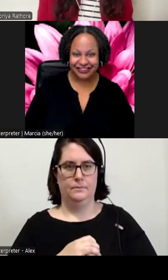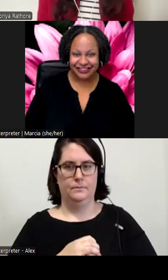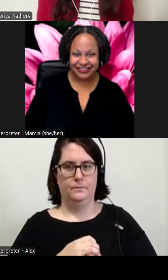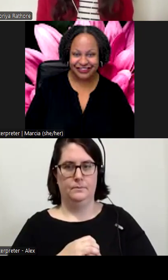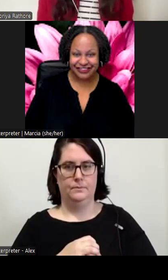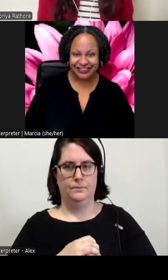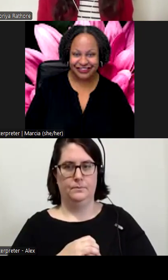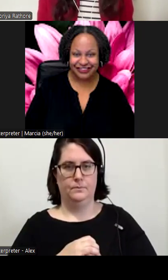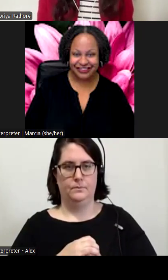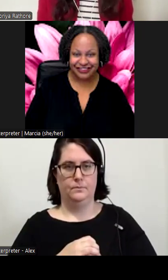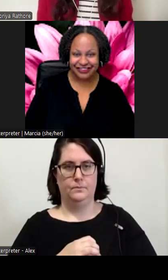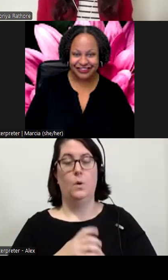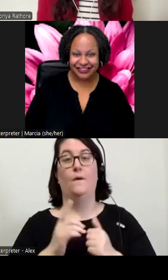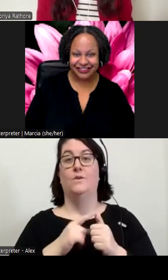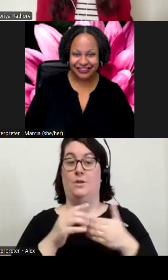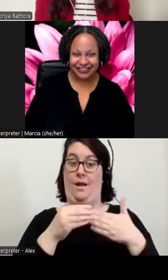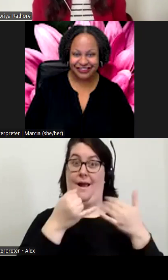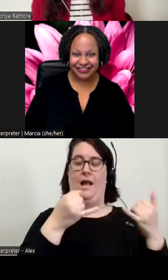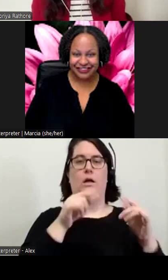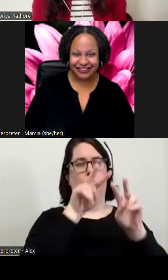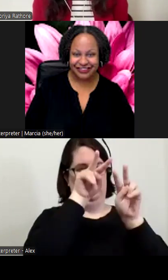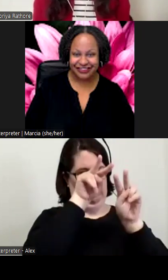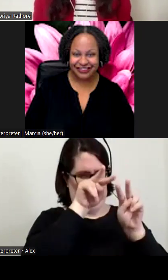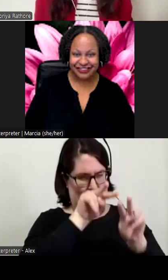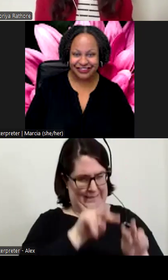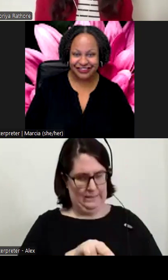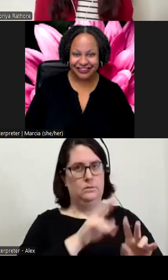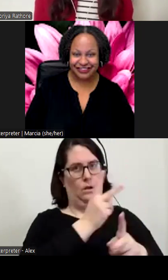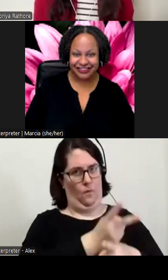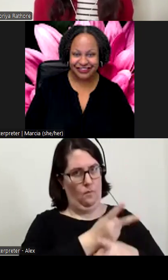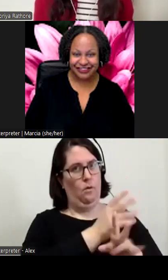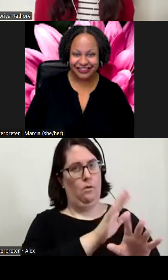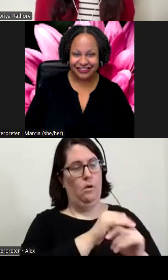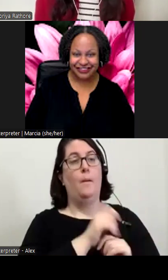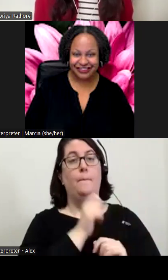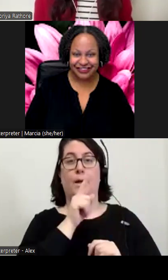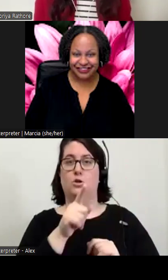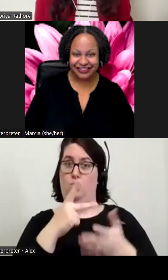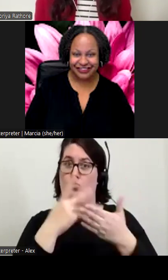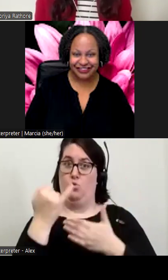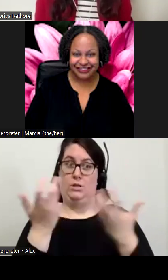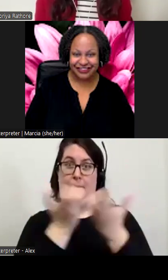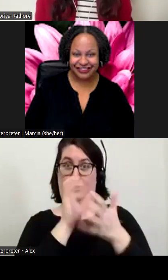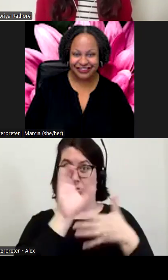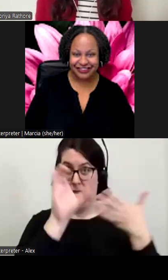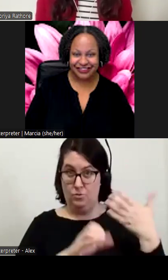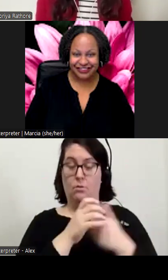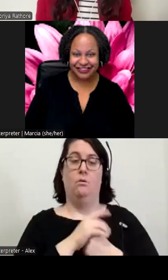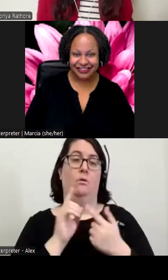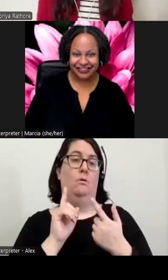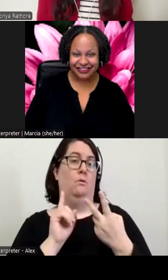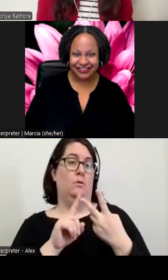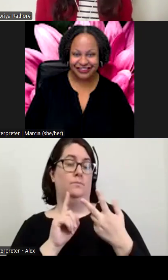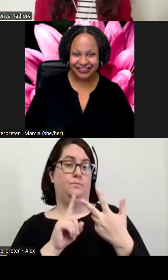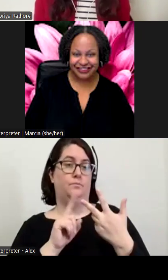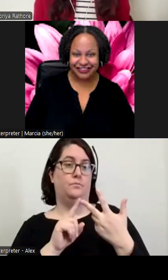So first, you want to read the guidelines carefully. They're available on our website. You want to make sure you're eligible, make sure that your